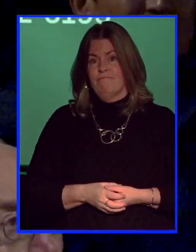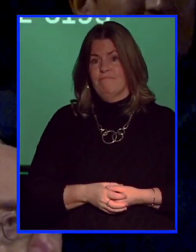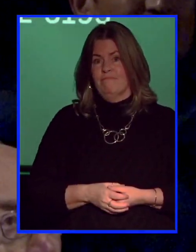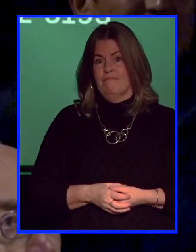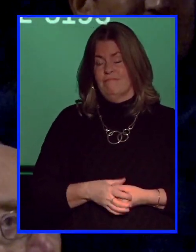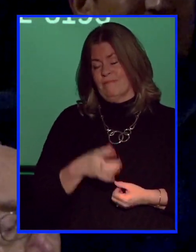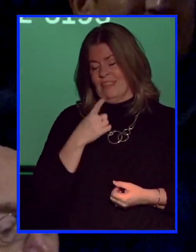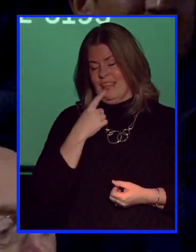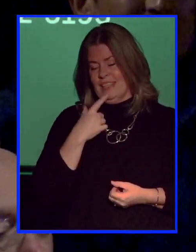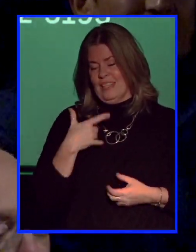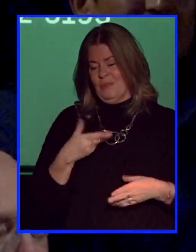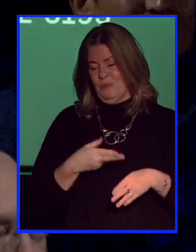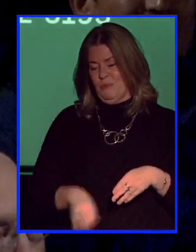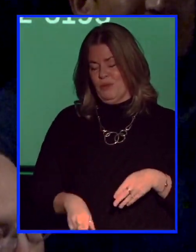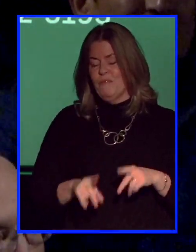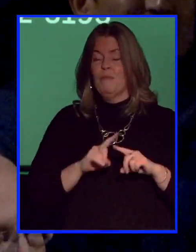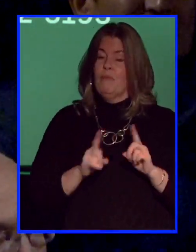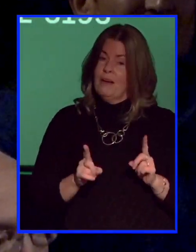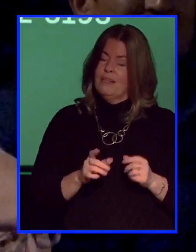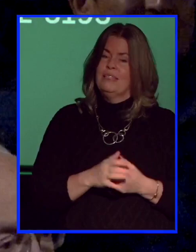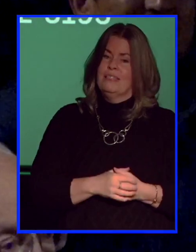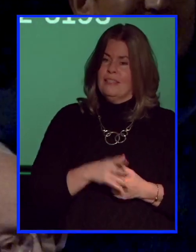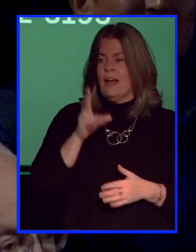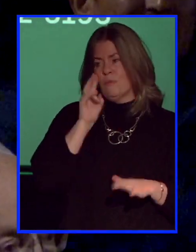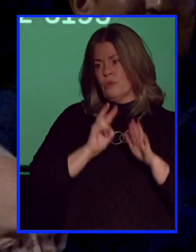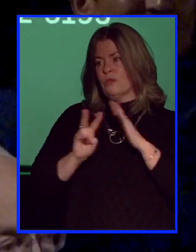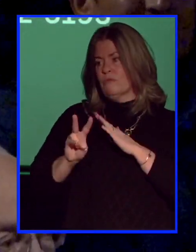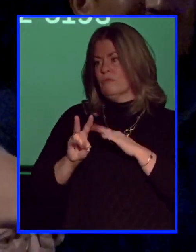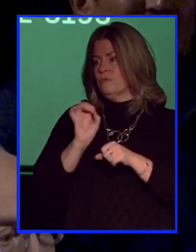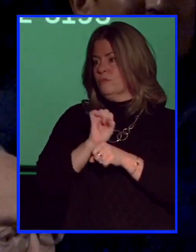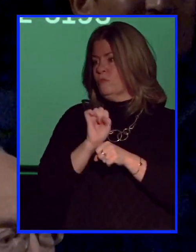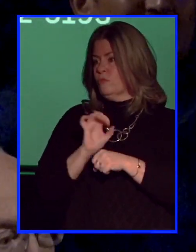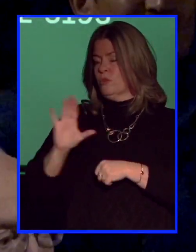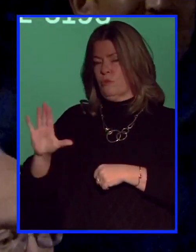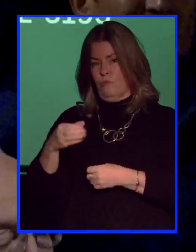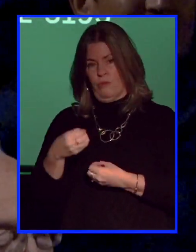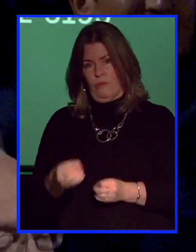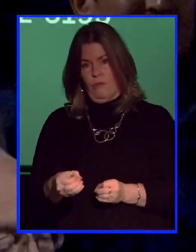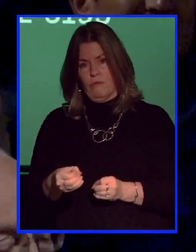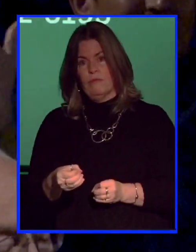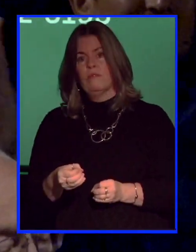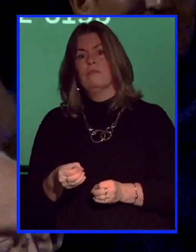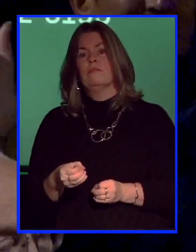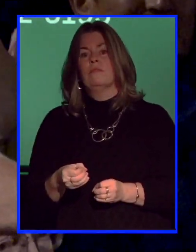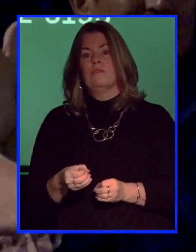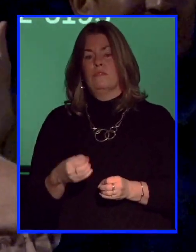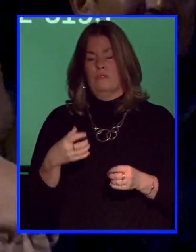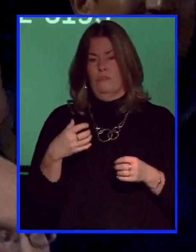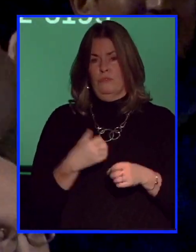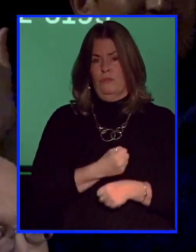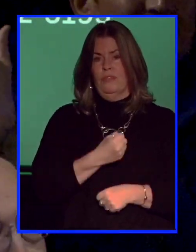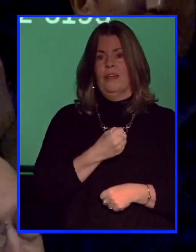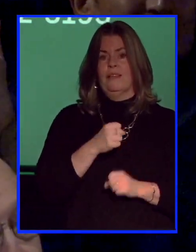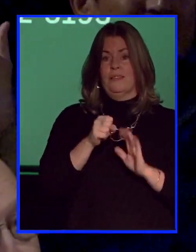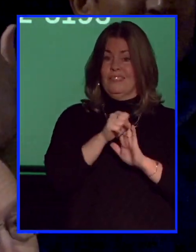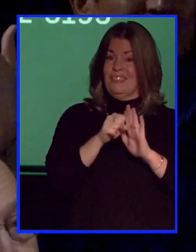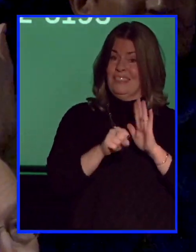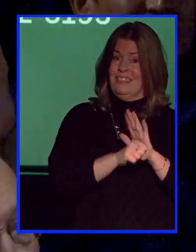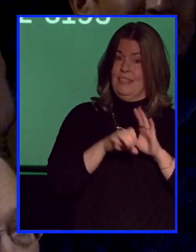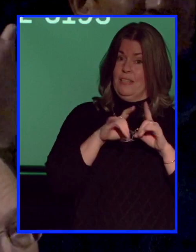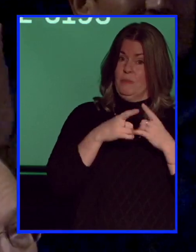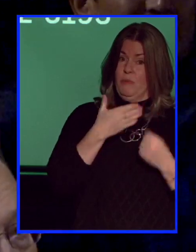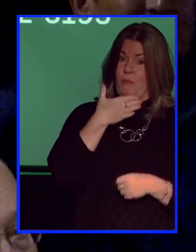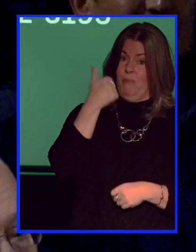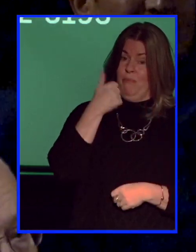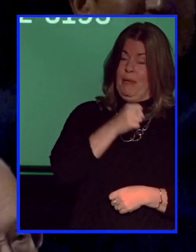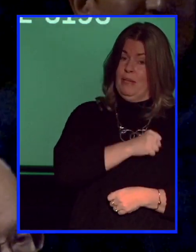be short, but looking forward to working with your office to get USCIS and State Department better